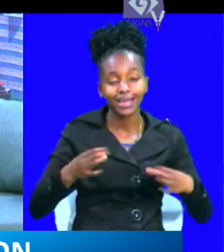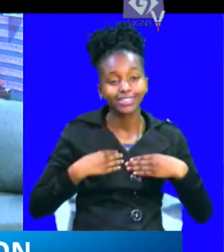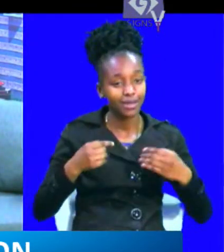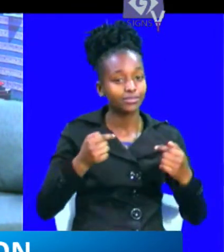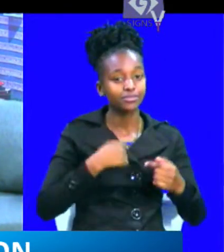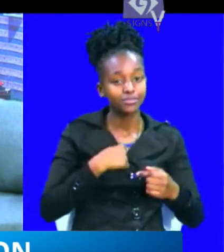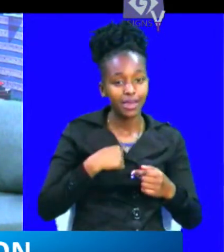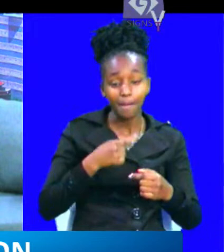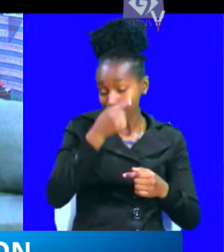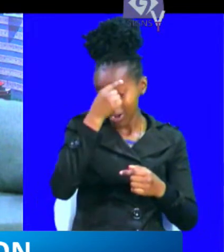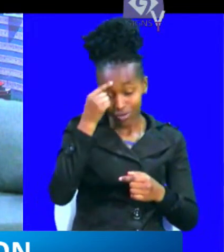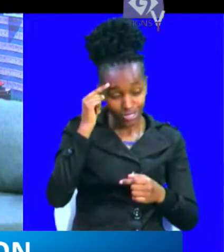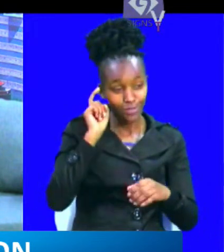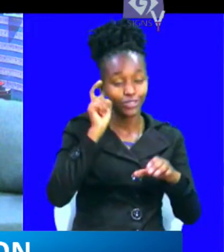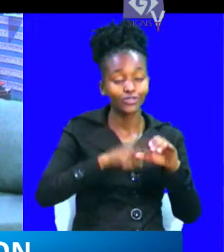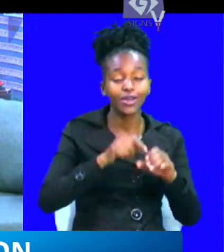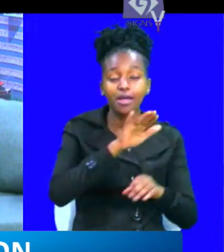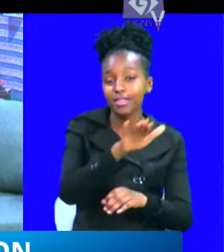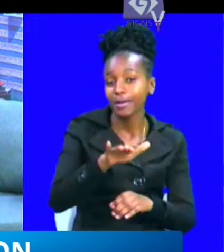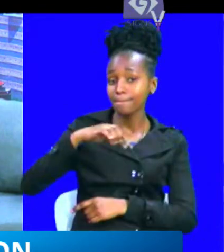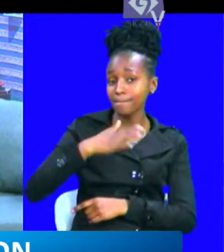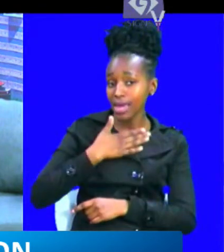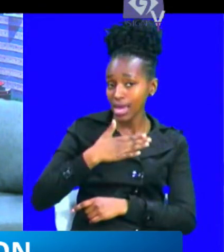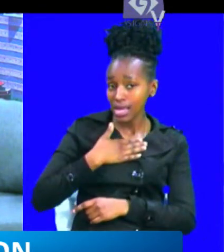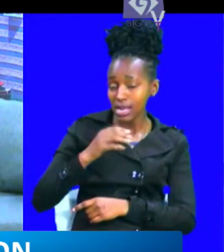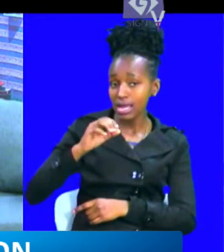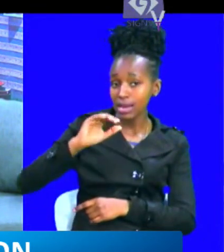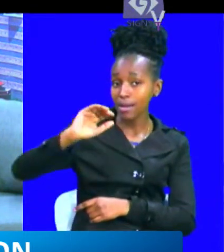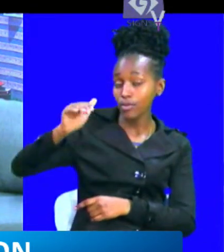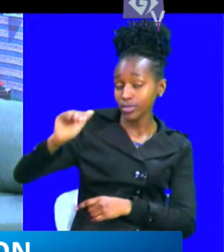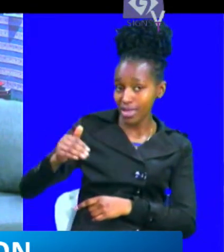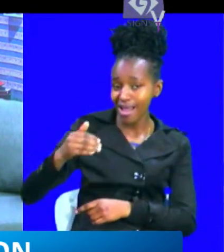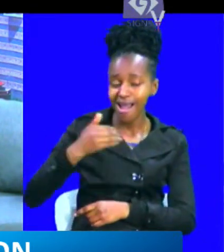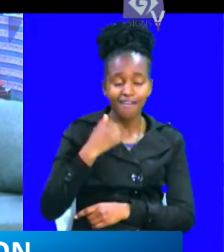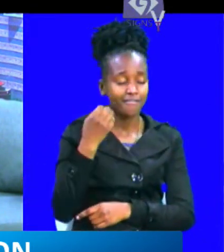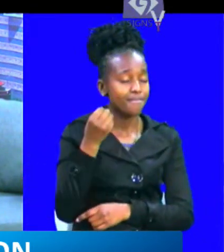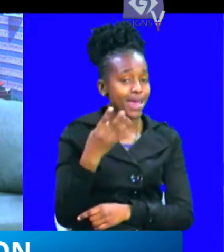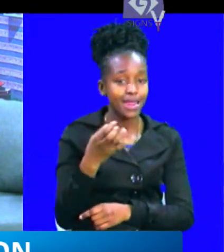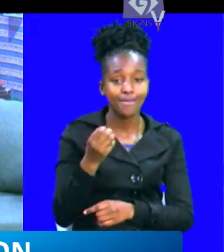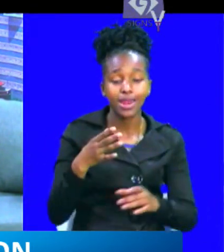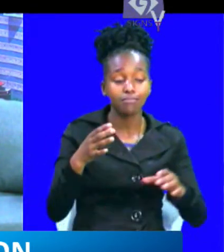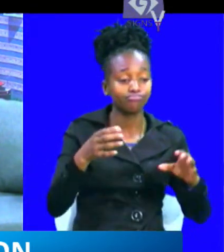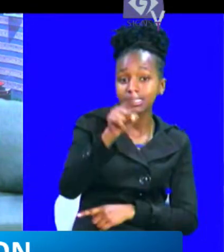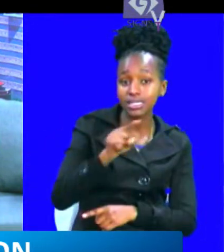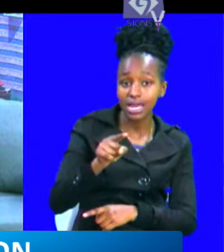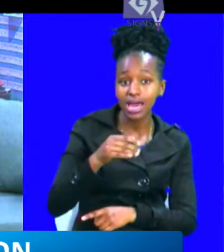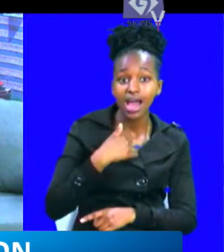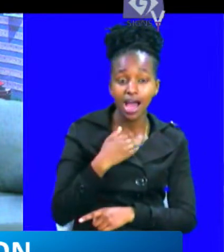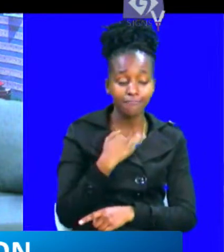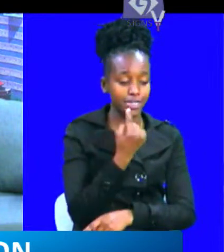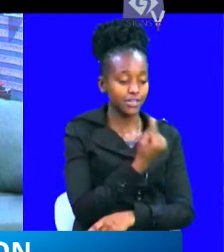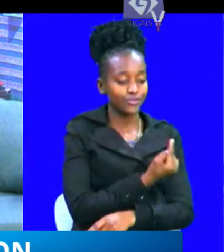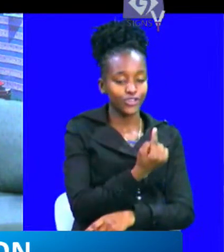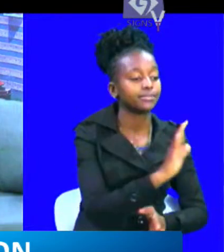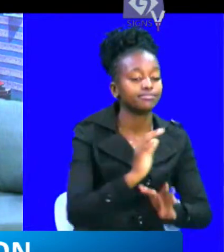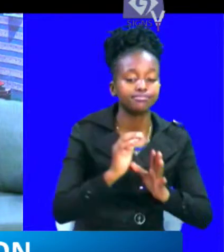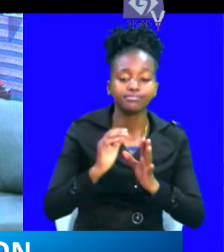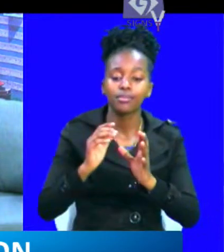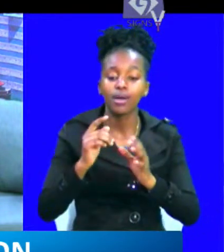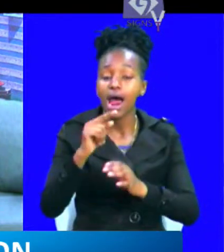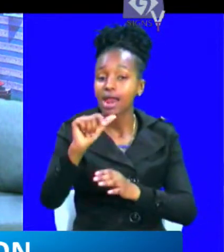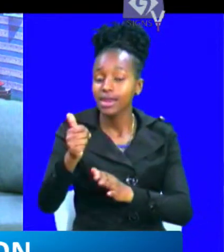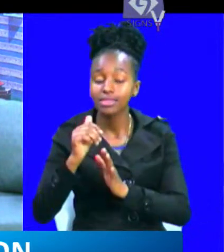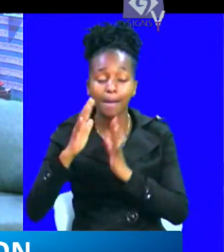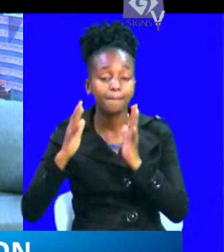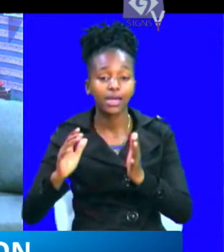by heart. I love the place. But cooperatives, almost every Asian, it is one goal.